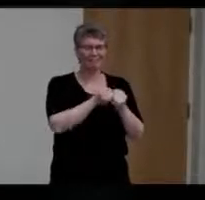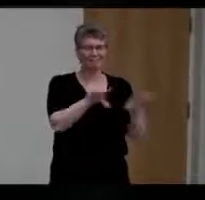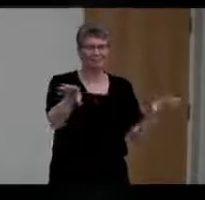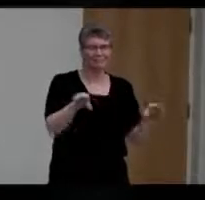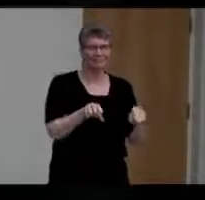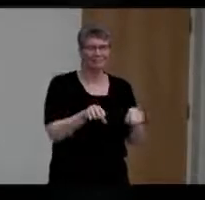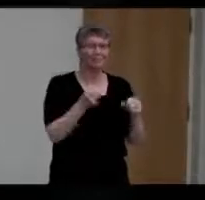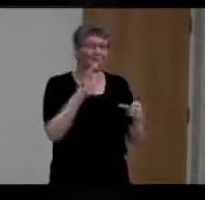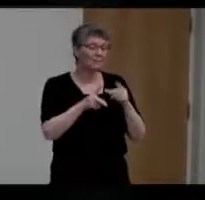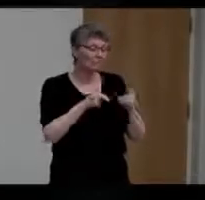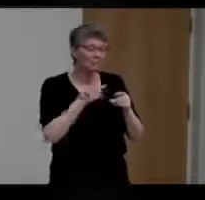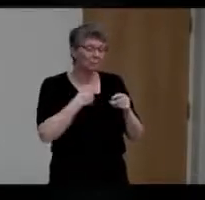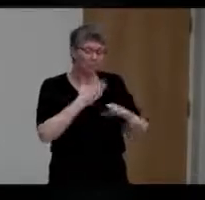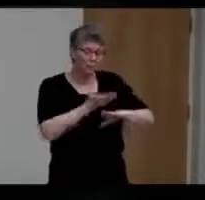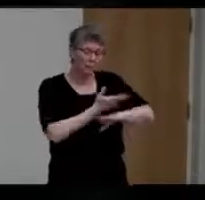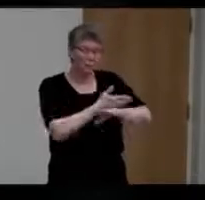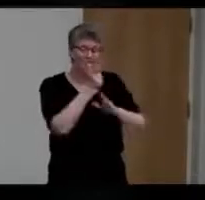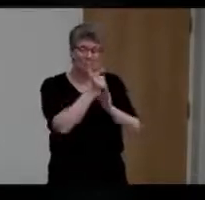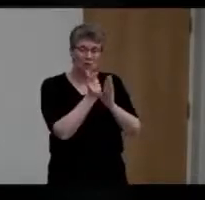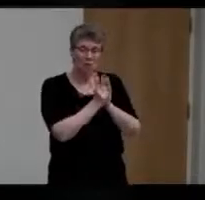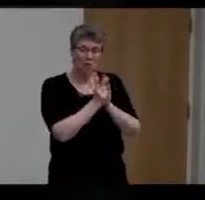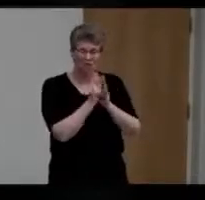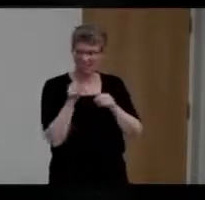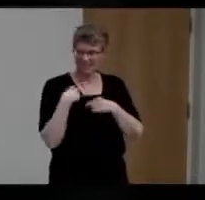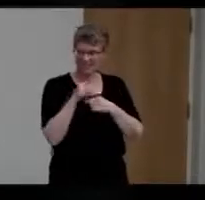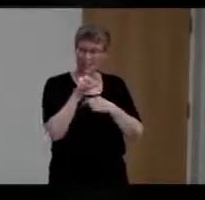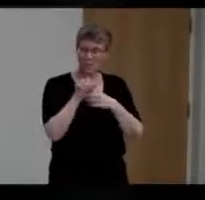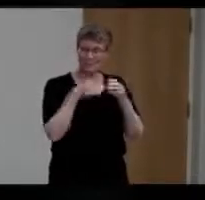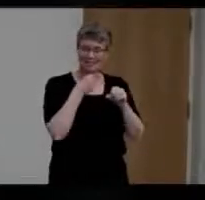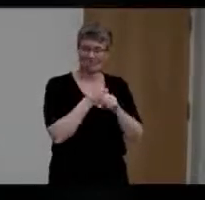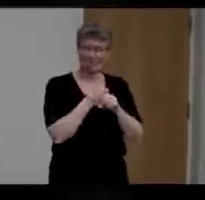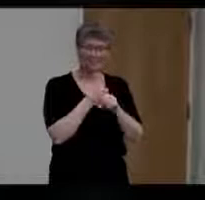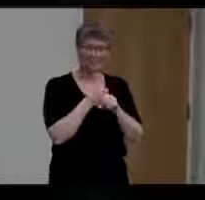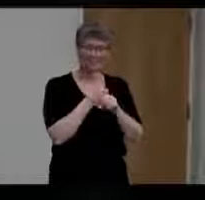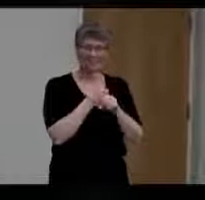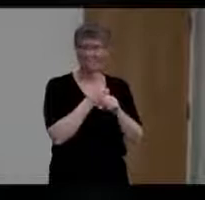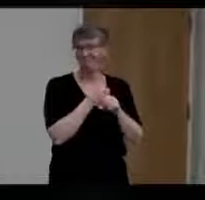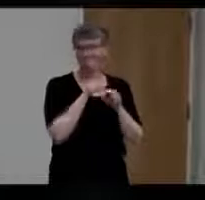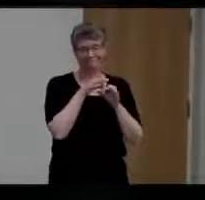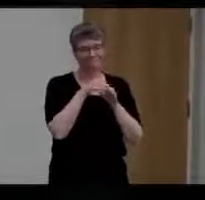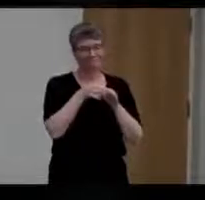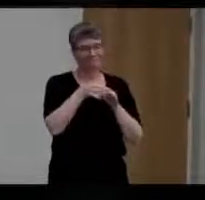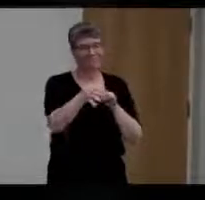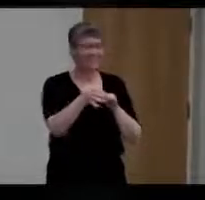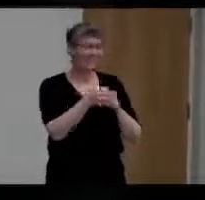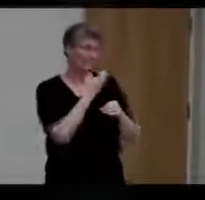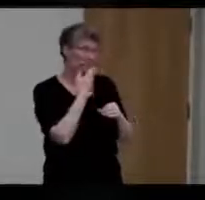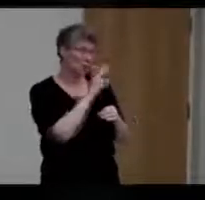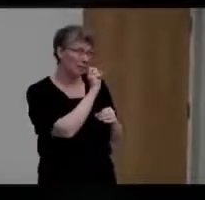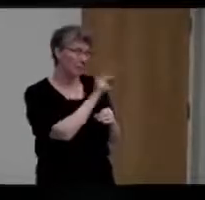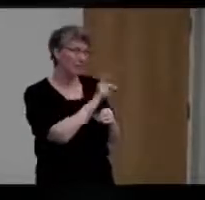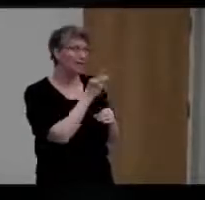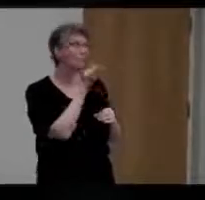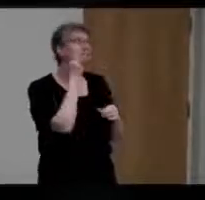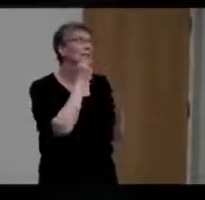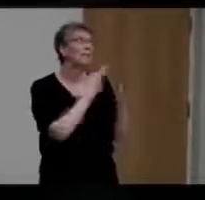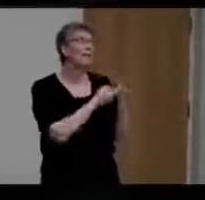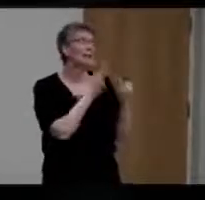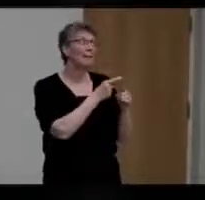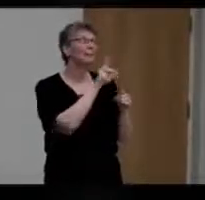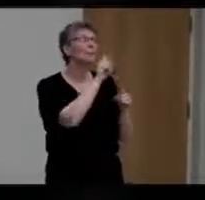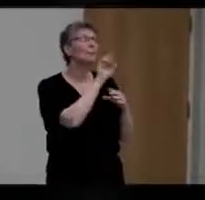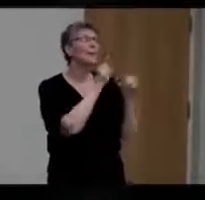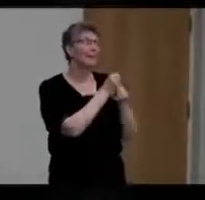20 years. No luck. And they say, well, we'll keep working on that. And I say, I don't have another 20 years. Sorry, guys. I need data